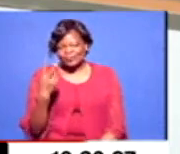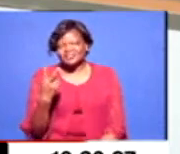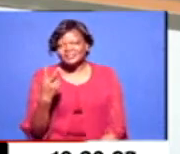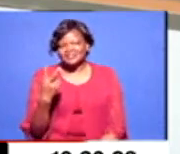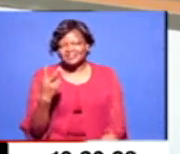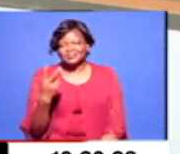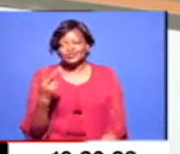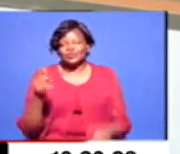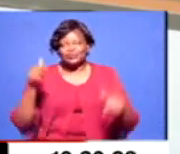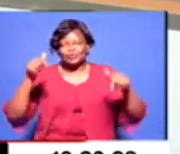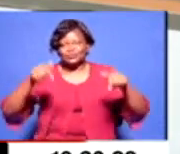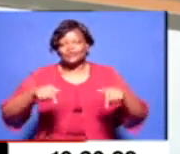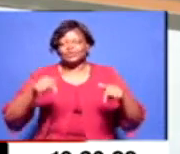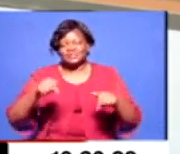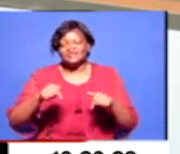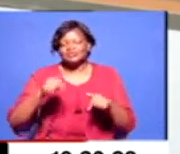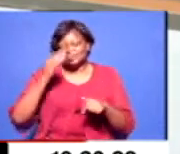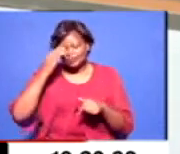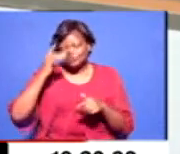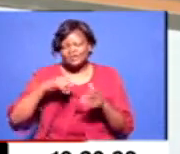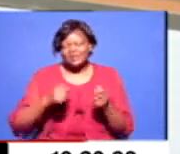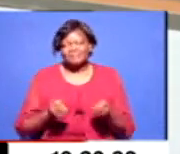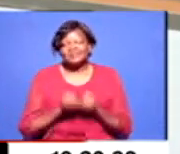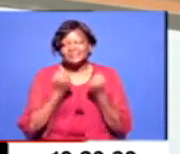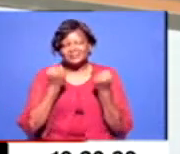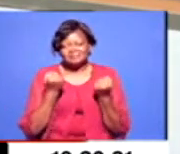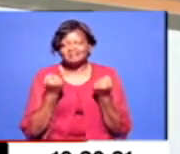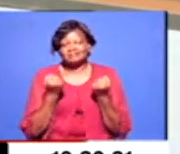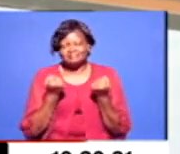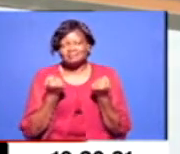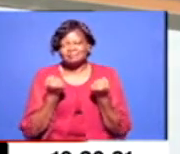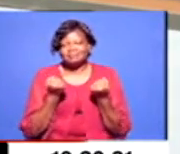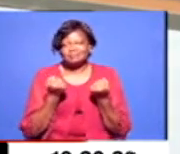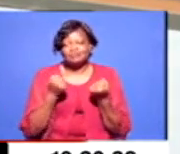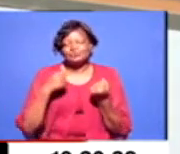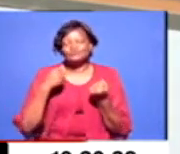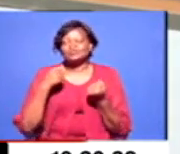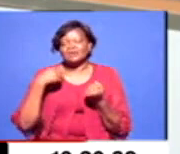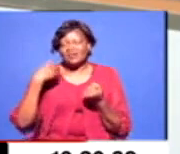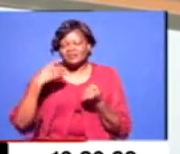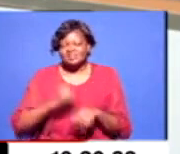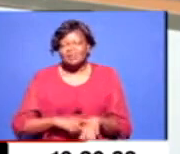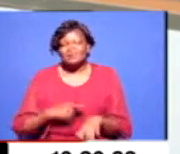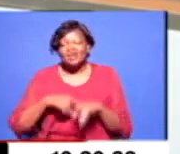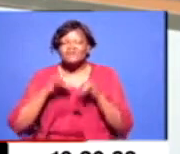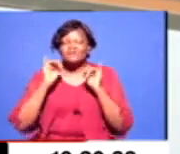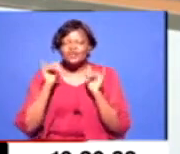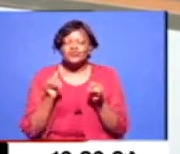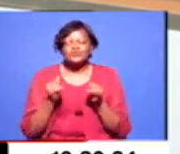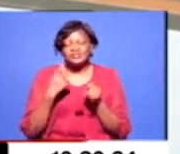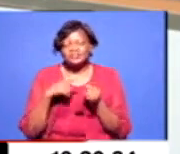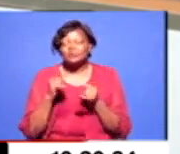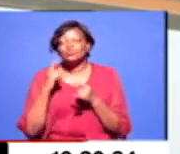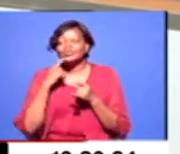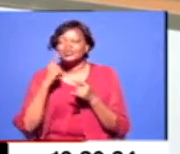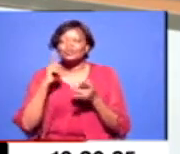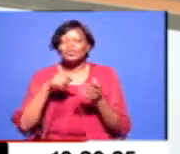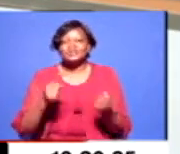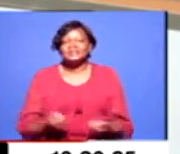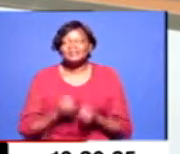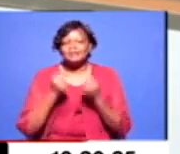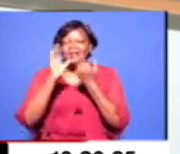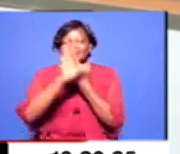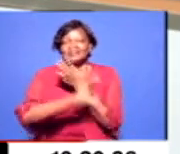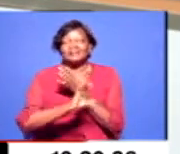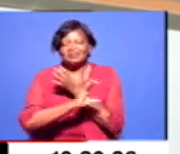today, as we always do on News Check, we do endeavor to ensure that we keep you afloat with all the latest happening in the country